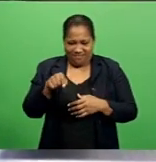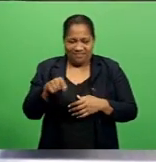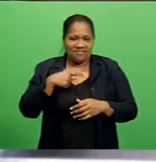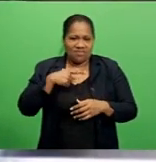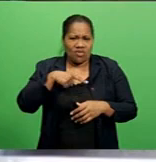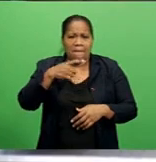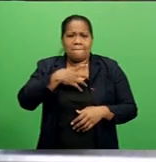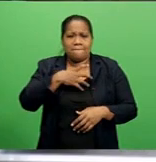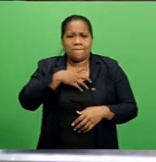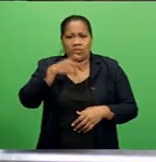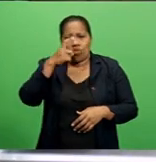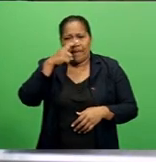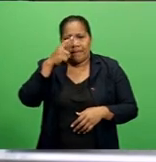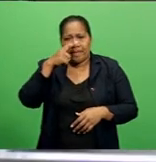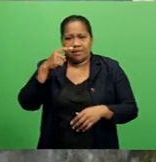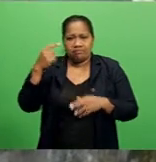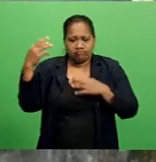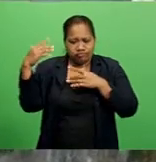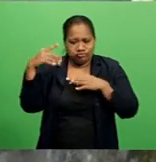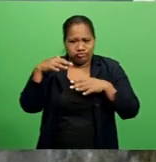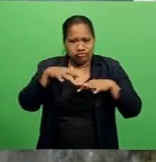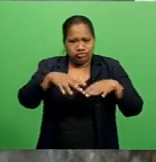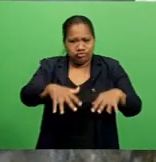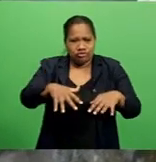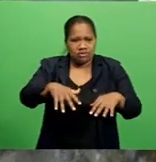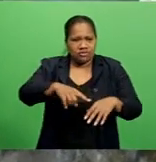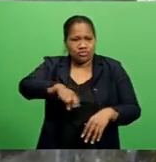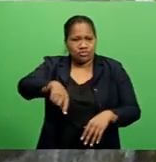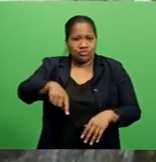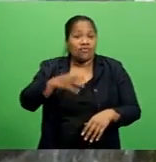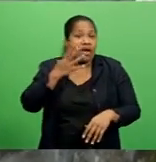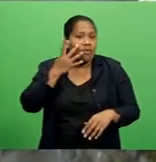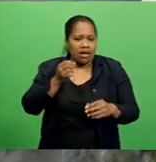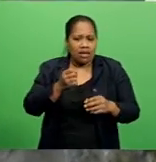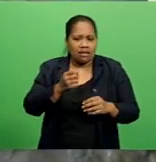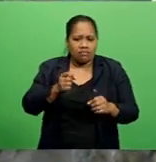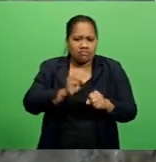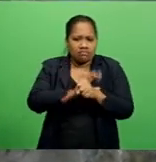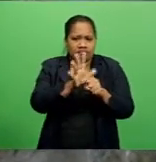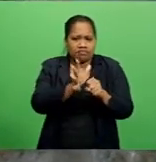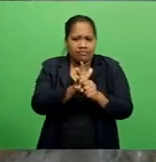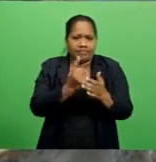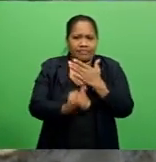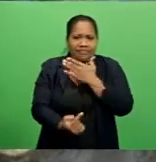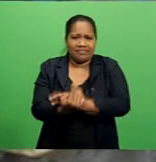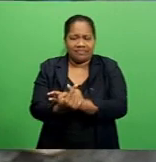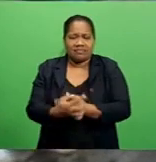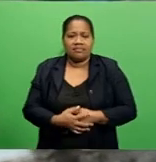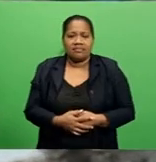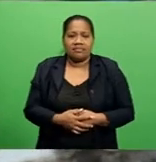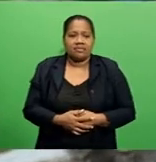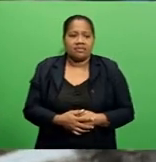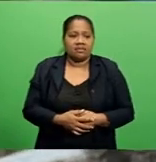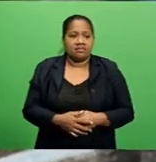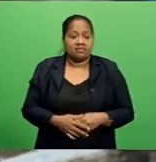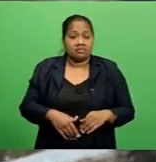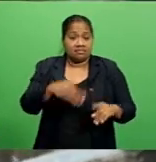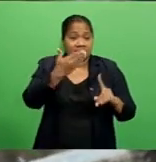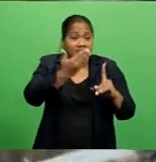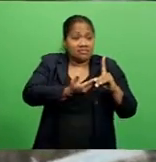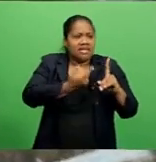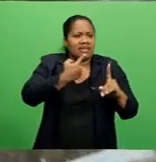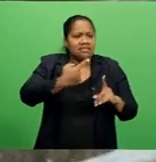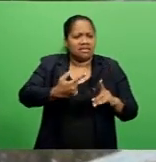people finding their way to the capital city since COVID-19. Tuilovoni resident Tevita Vesikula believes